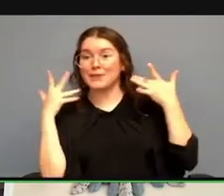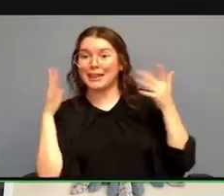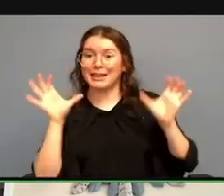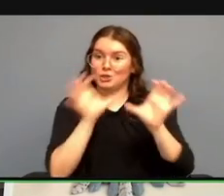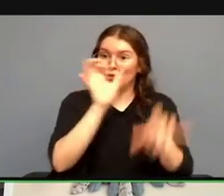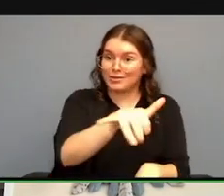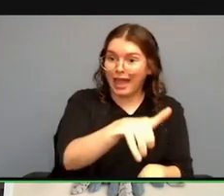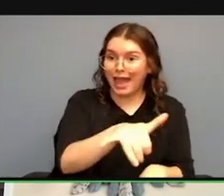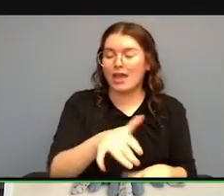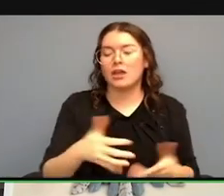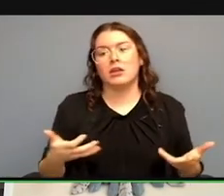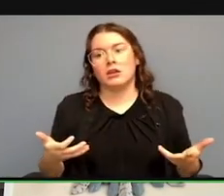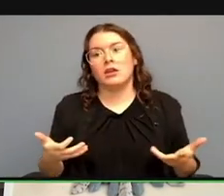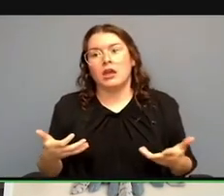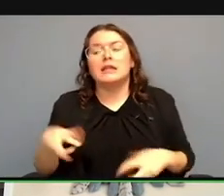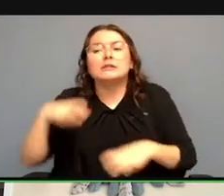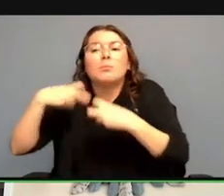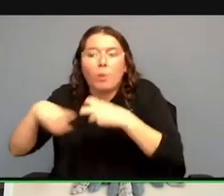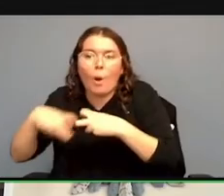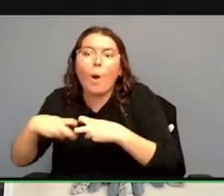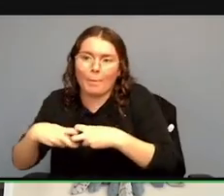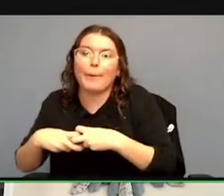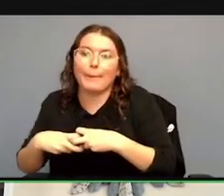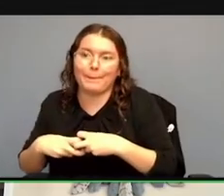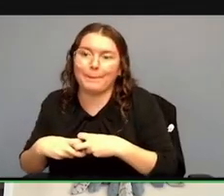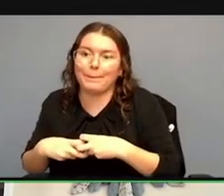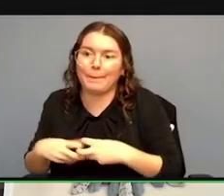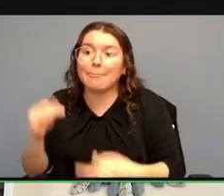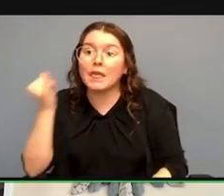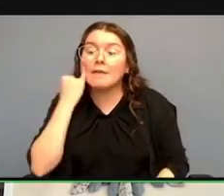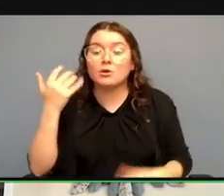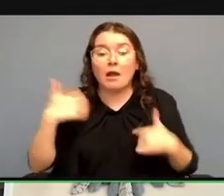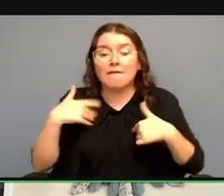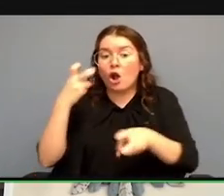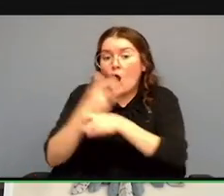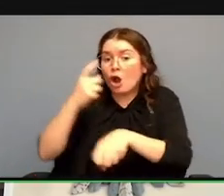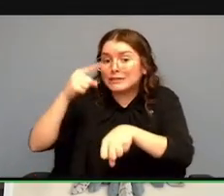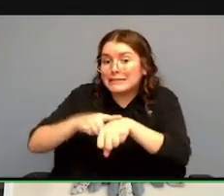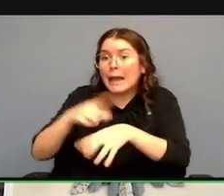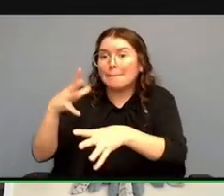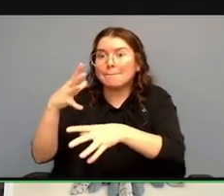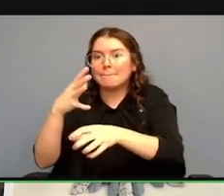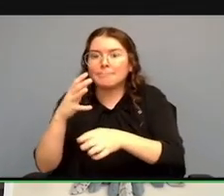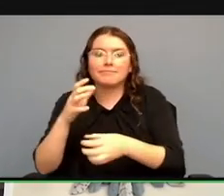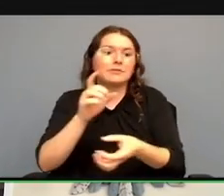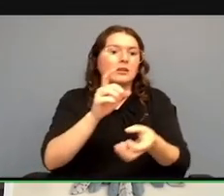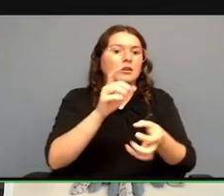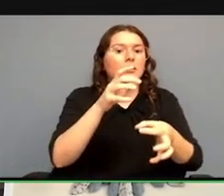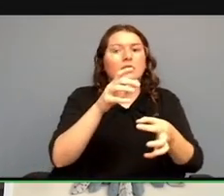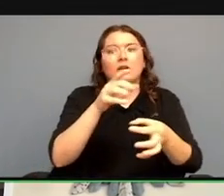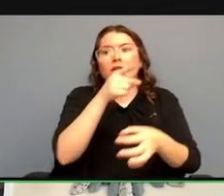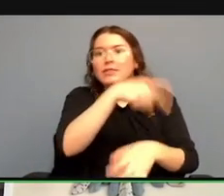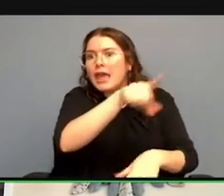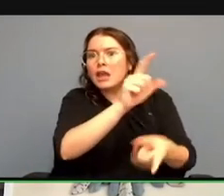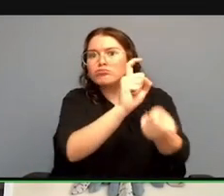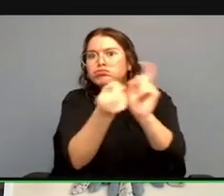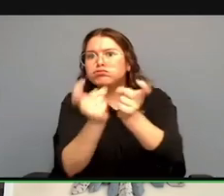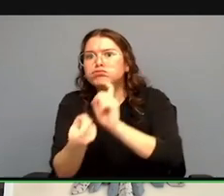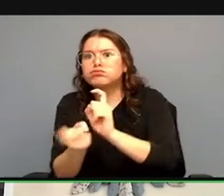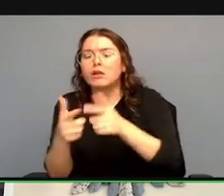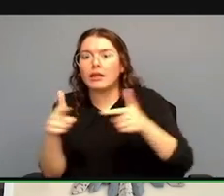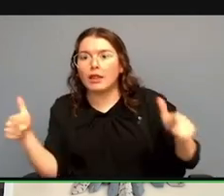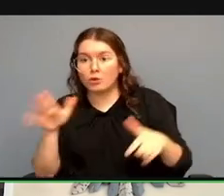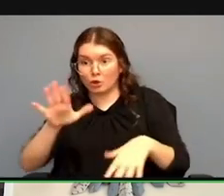of the law. It's a real problem. If you're having a hard time getting them to translate documents into your native